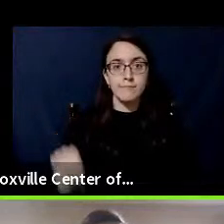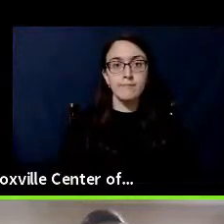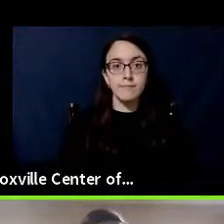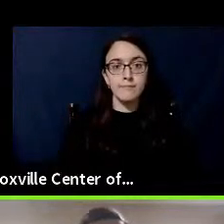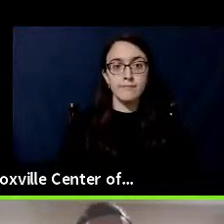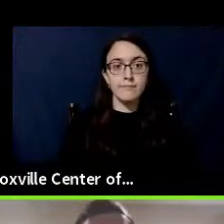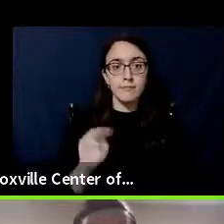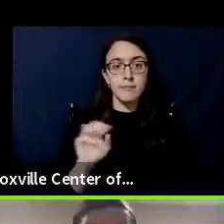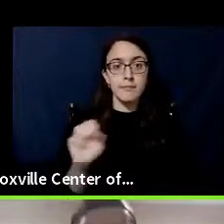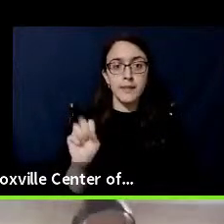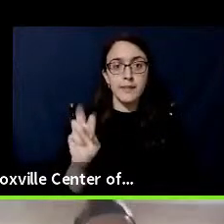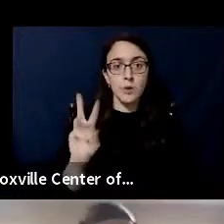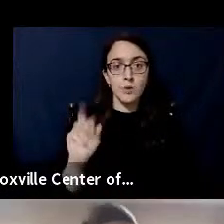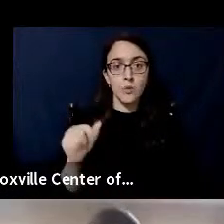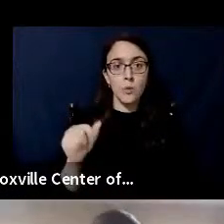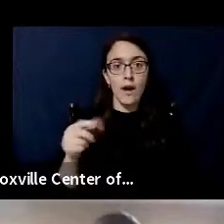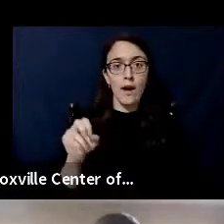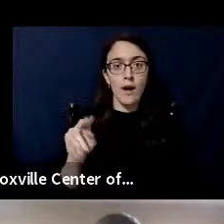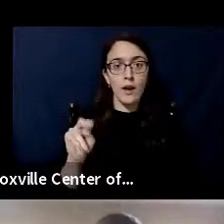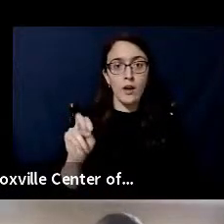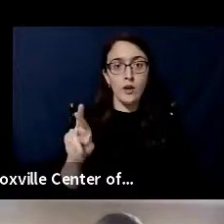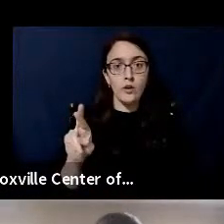Ms. Wagner? Yes.